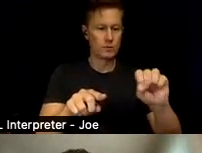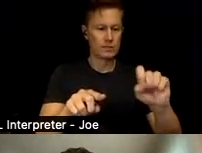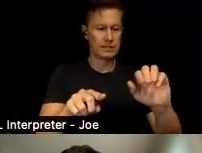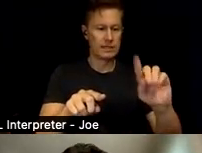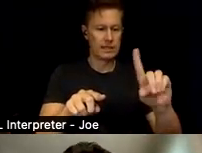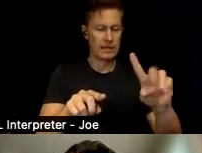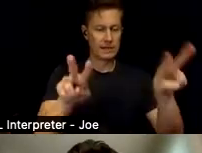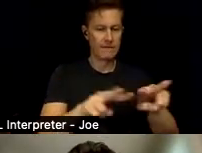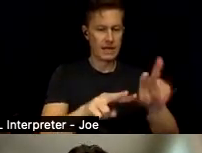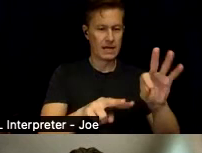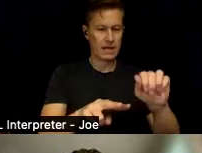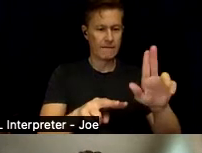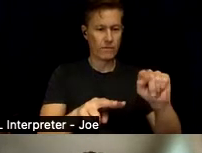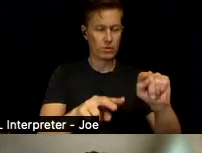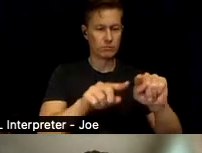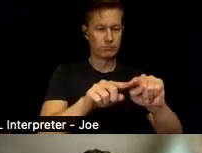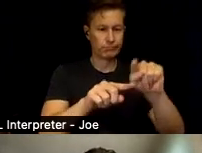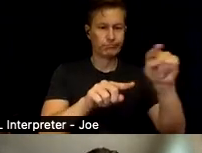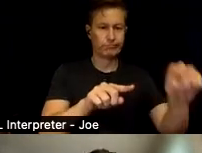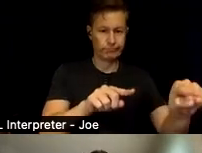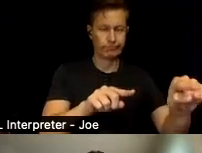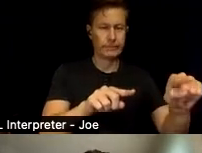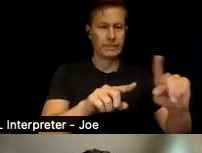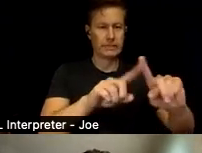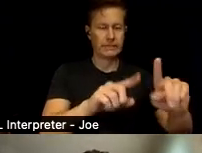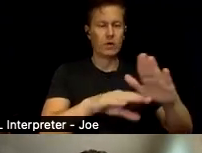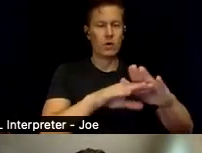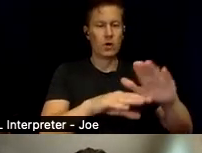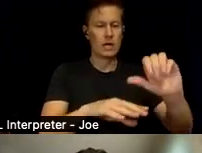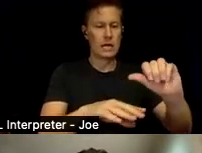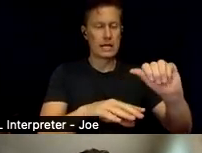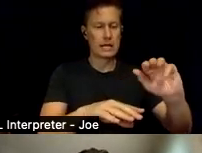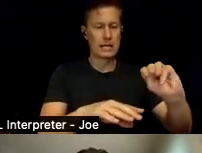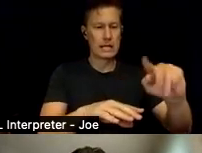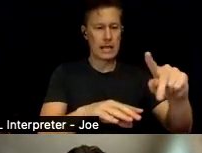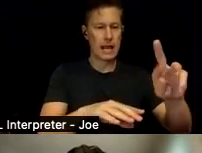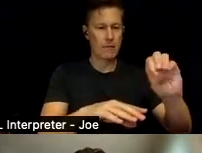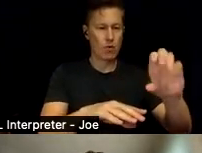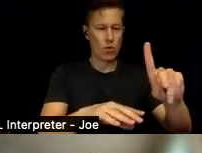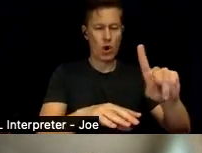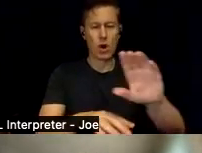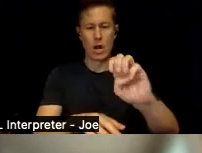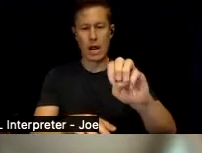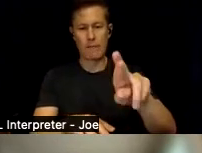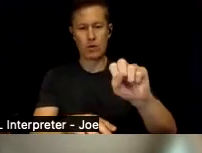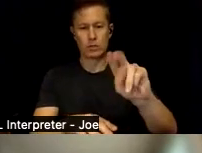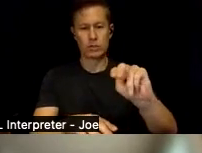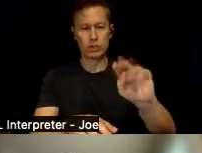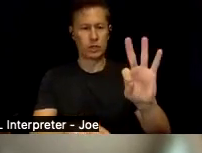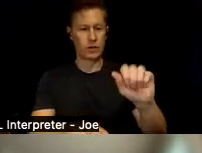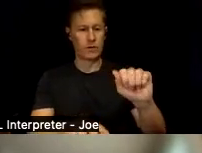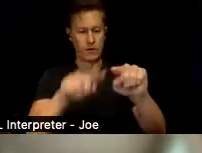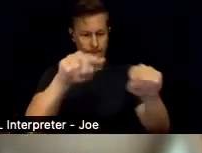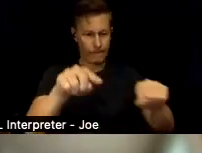then ruptured through another discontinuity onto the Camp Rock and Emerson faults. And as Sue mentioned also, that there were